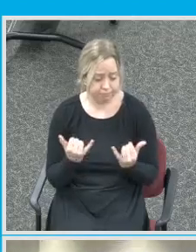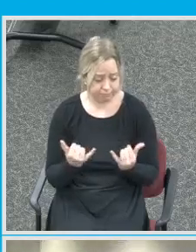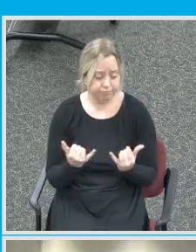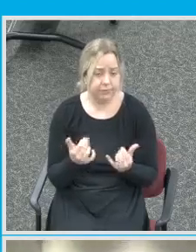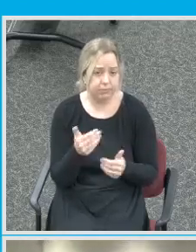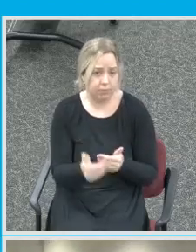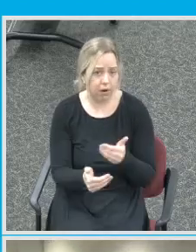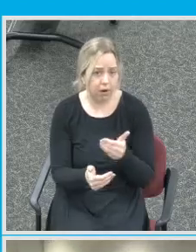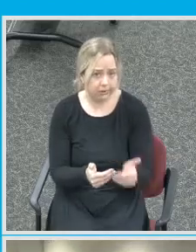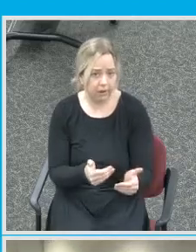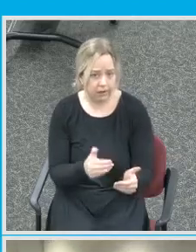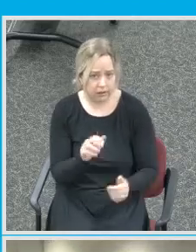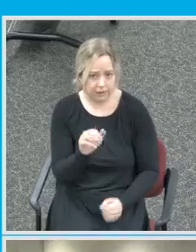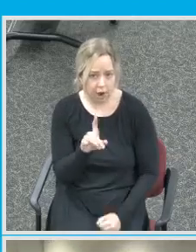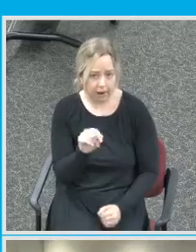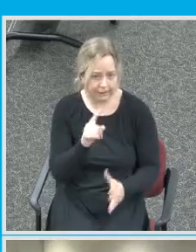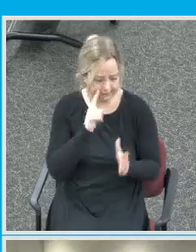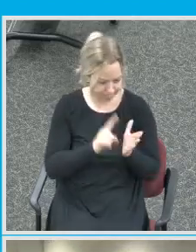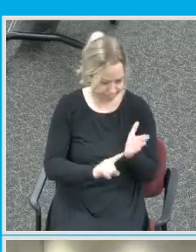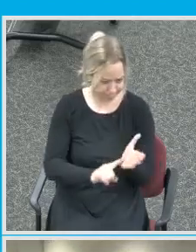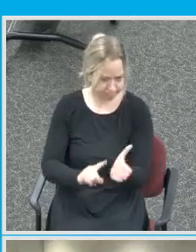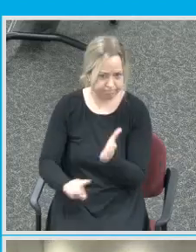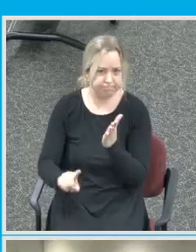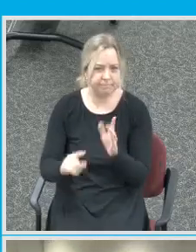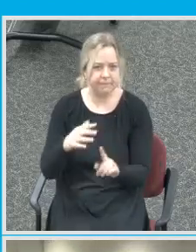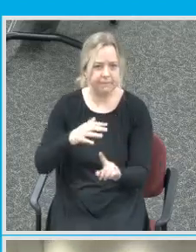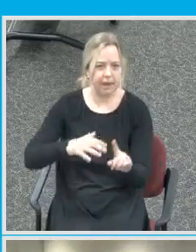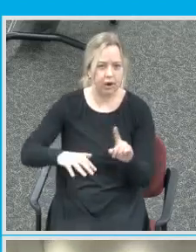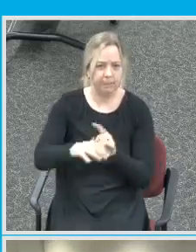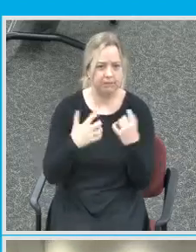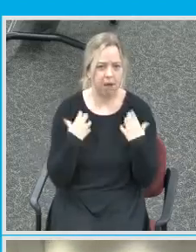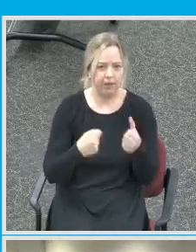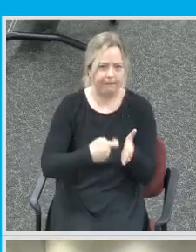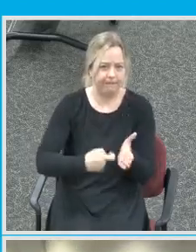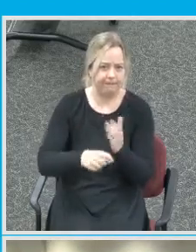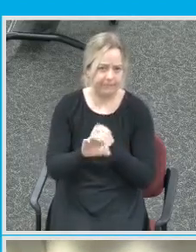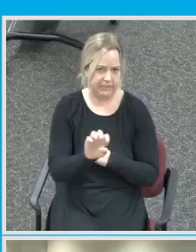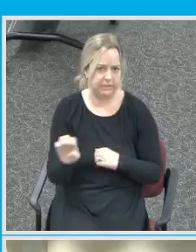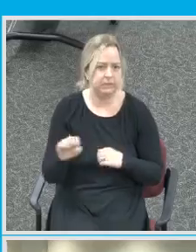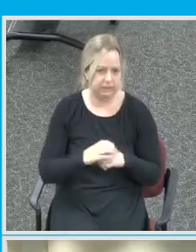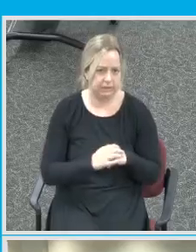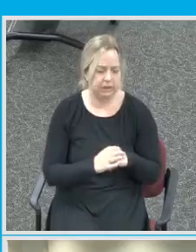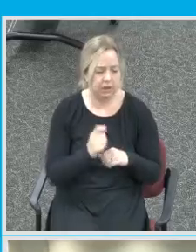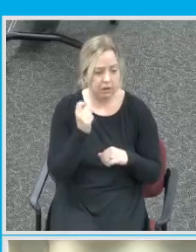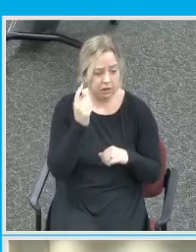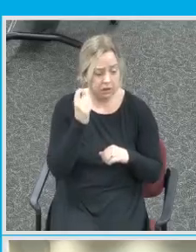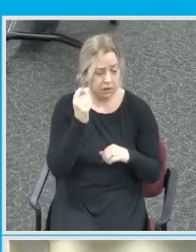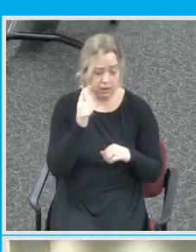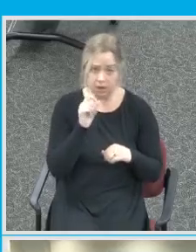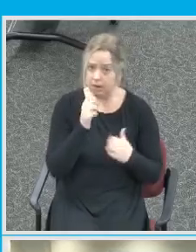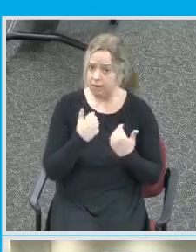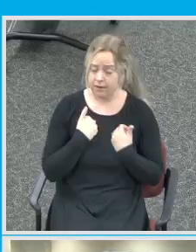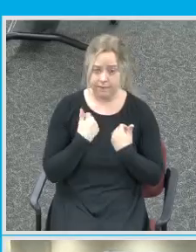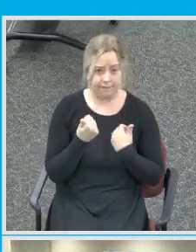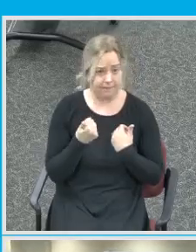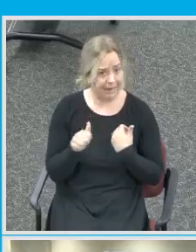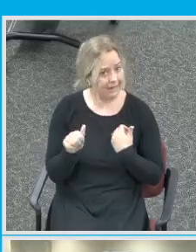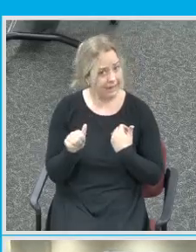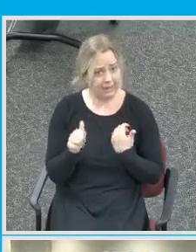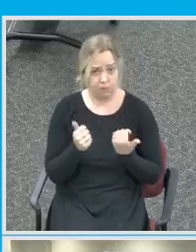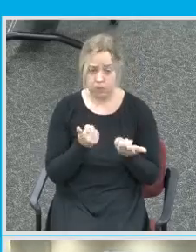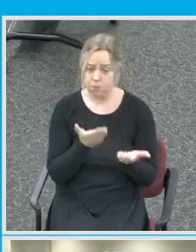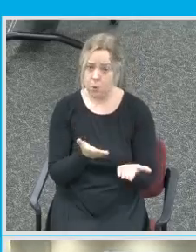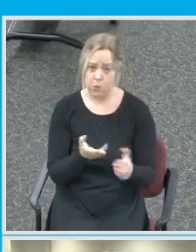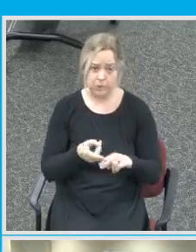process of auditing our environmental health fees. We have not had any proposed